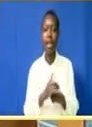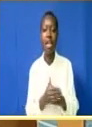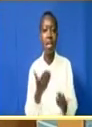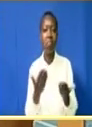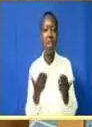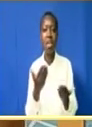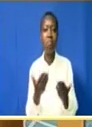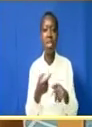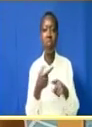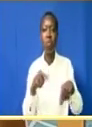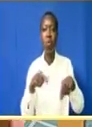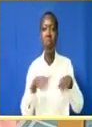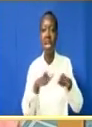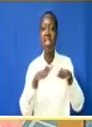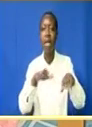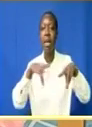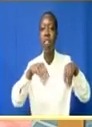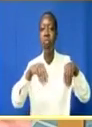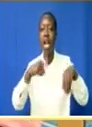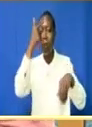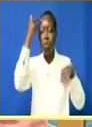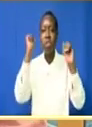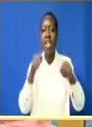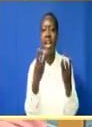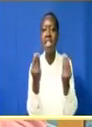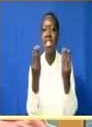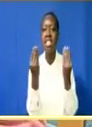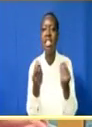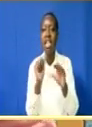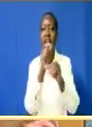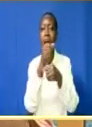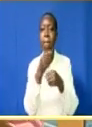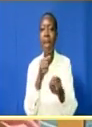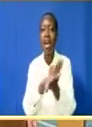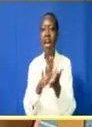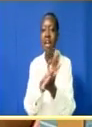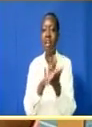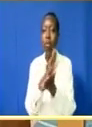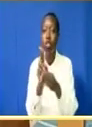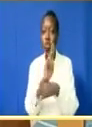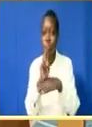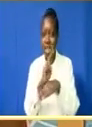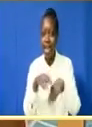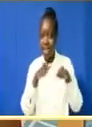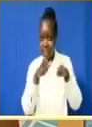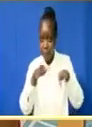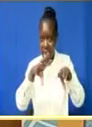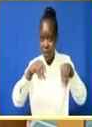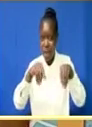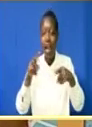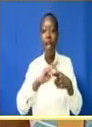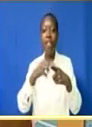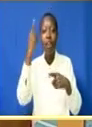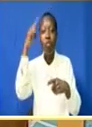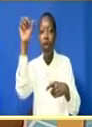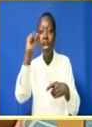ngano, that chapati flour. Because you can easily make ribbons with it, as you roll for chapati. Okay. And then for sand, we can compare it to sugar and